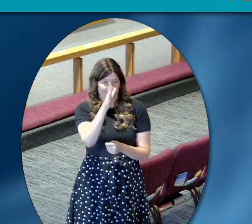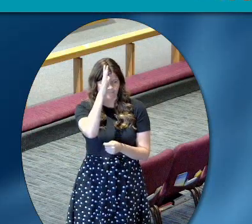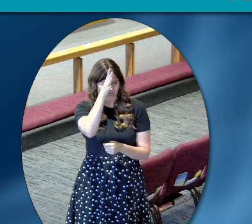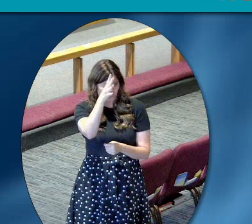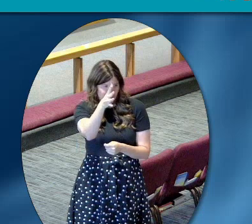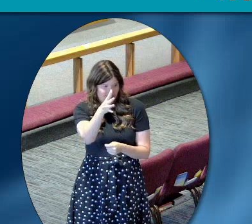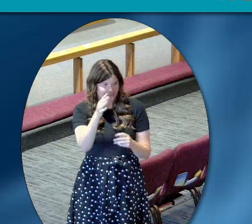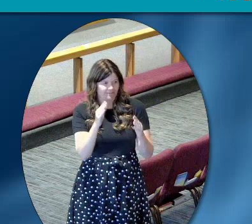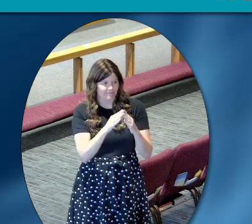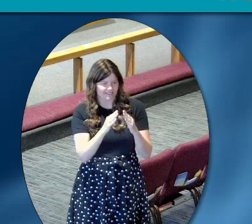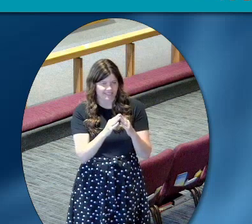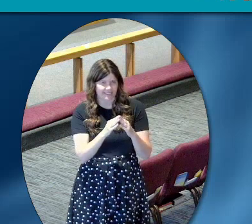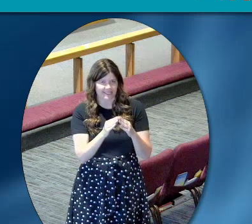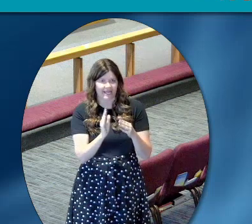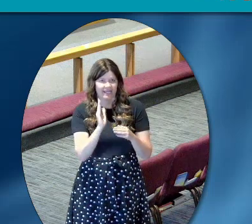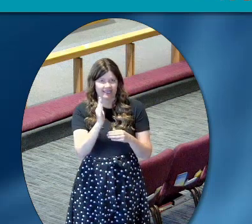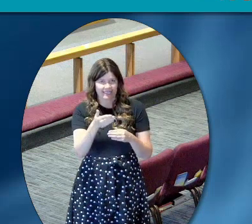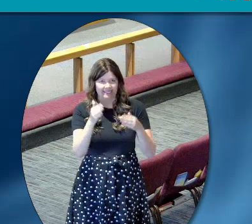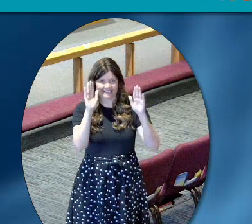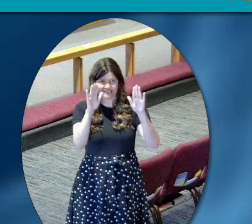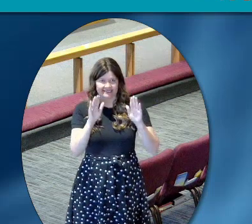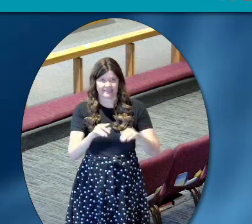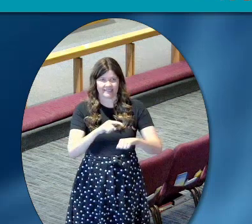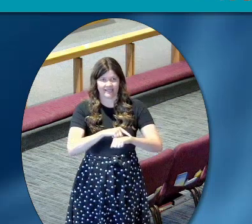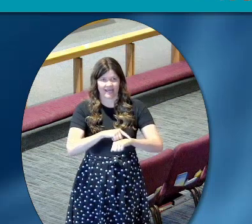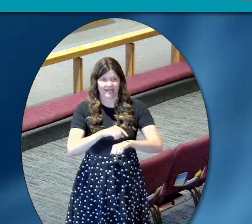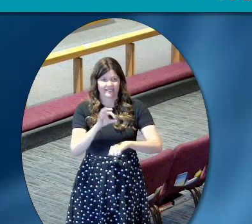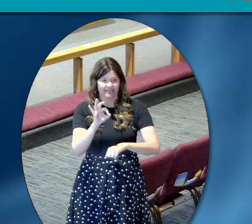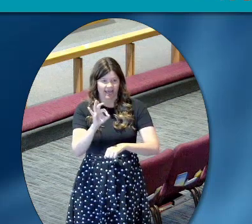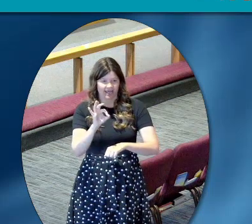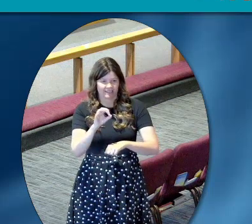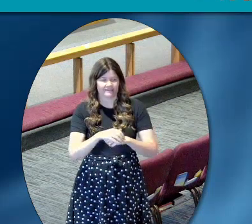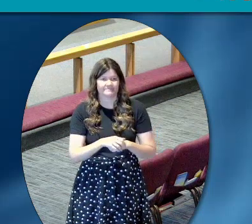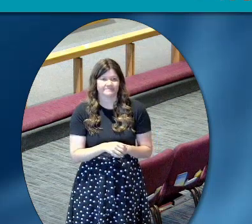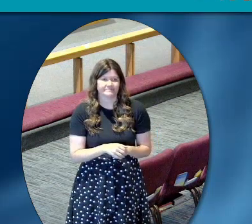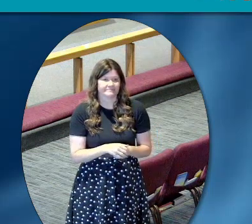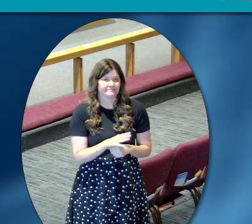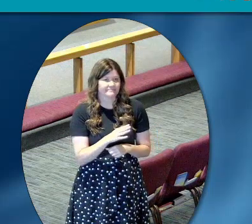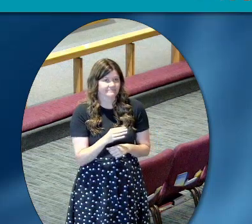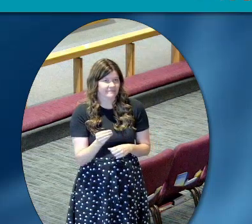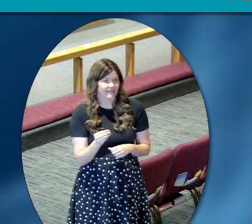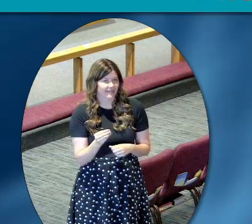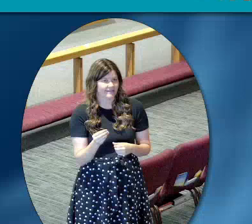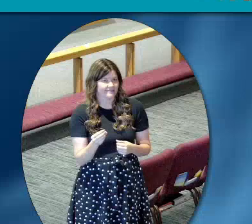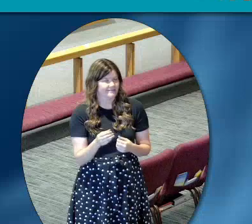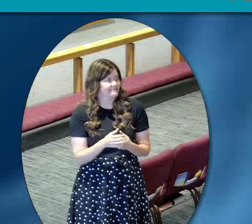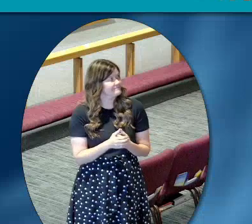Sunday on the 28th at 9 a.m. And